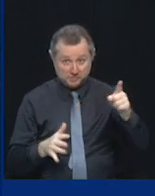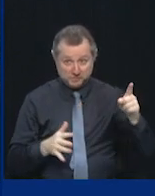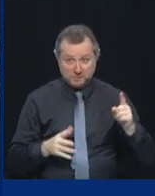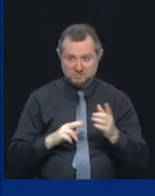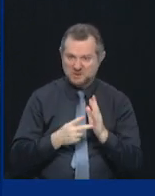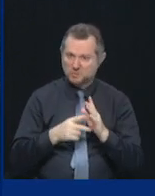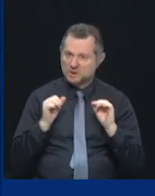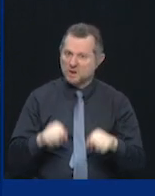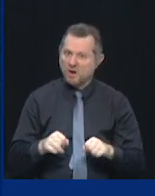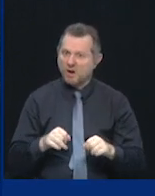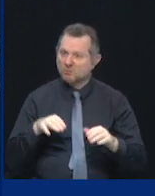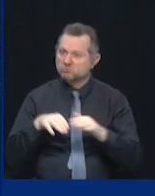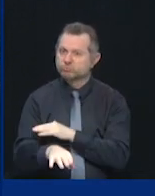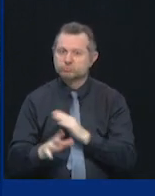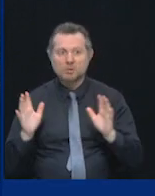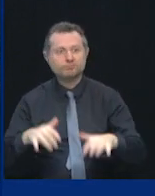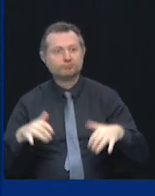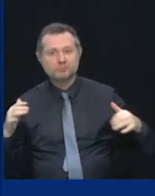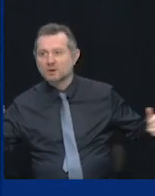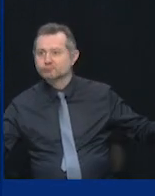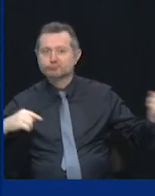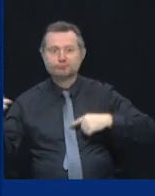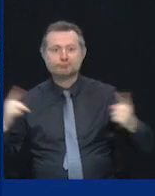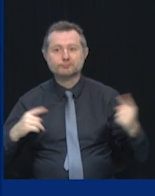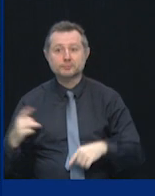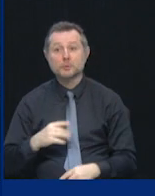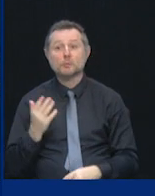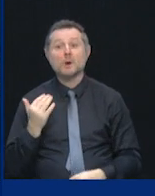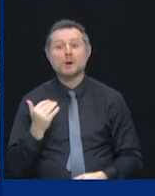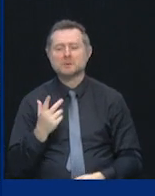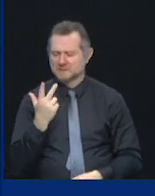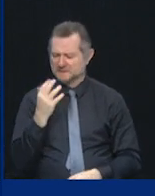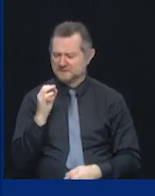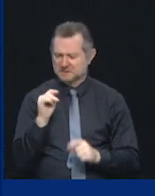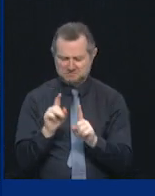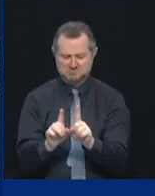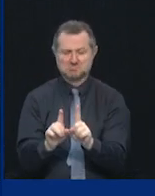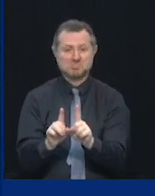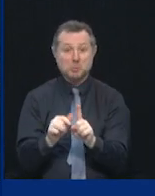capacity, because they only have a 3 foot distance requirement.